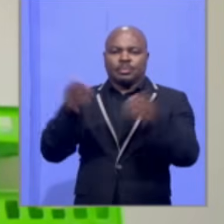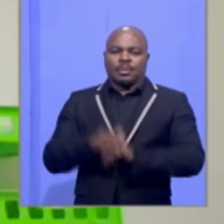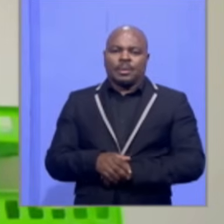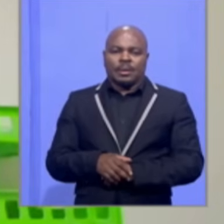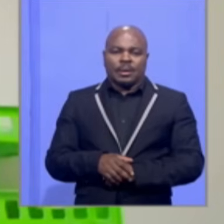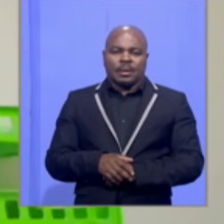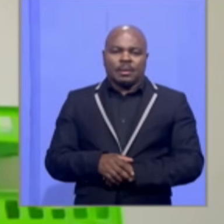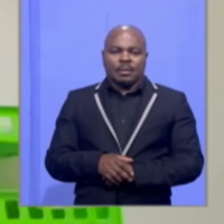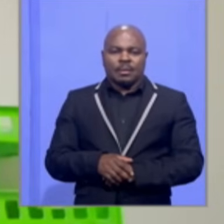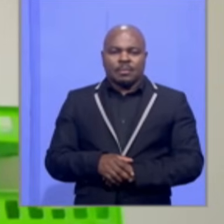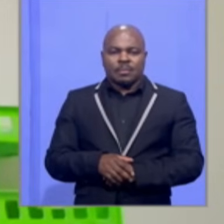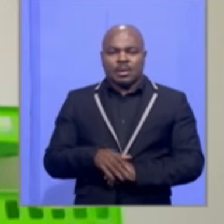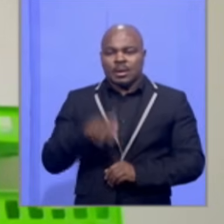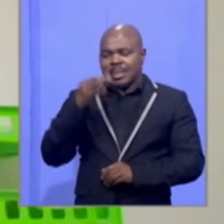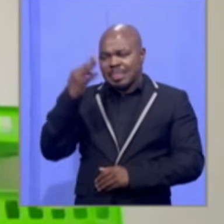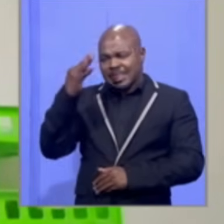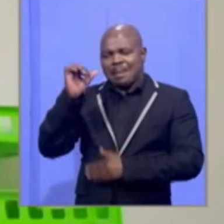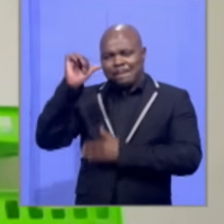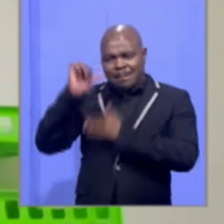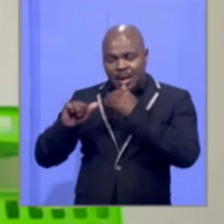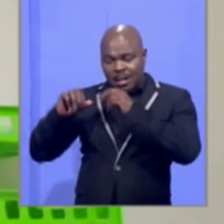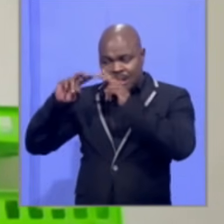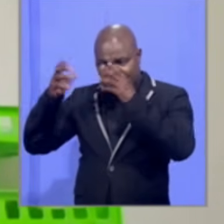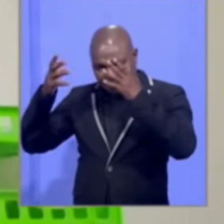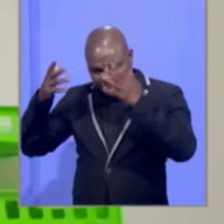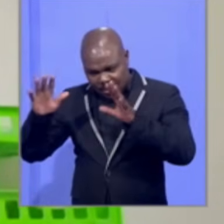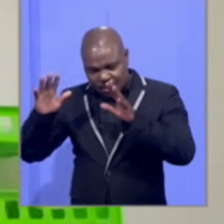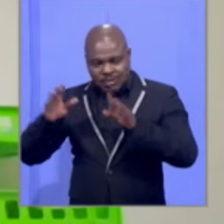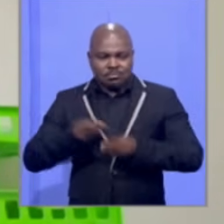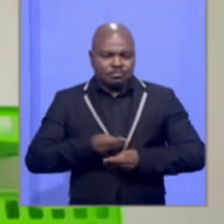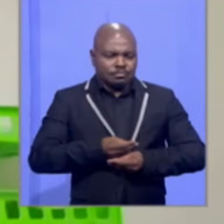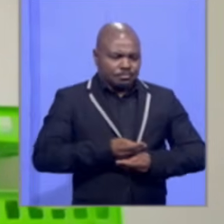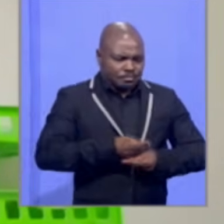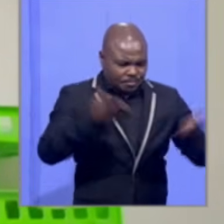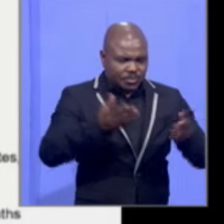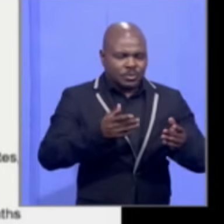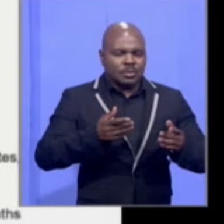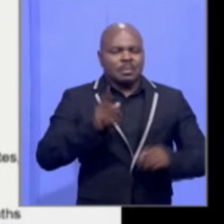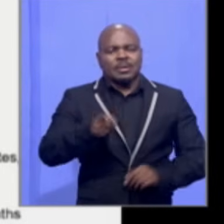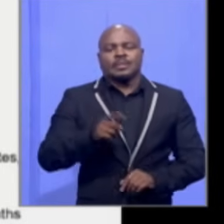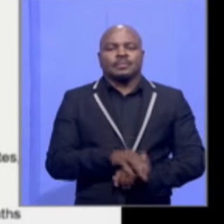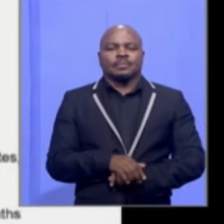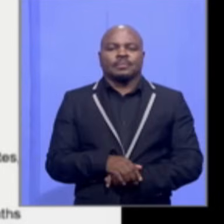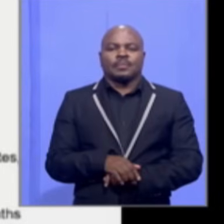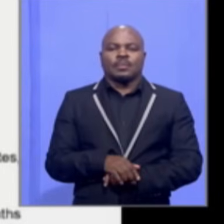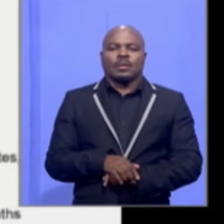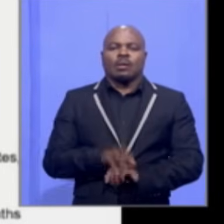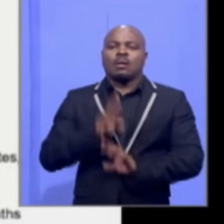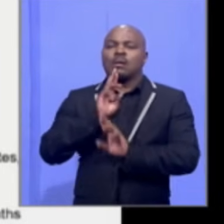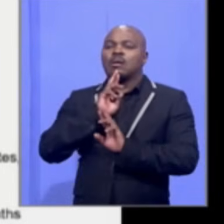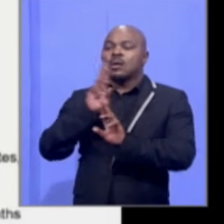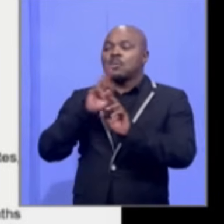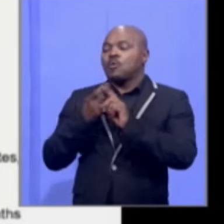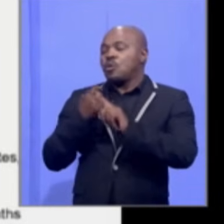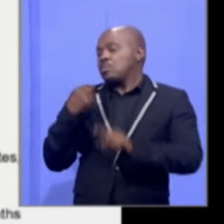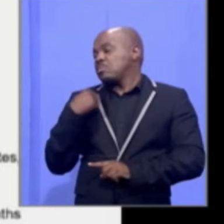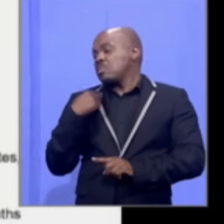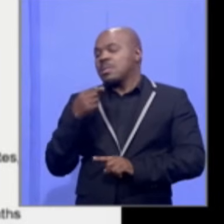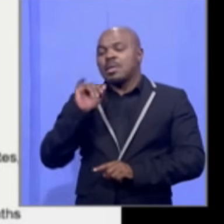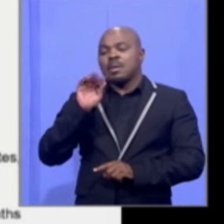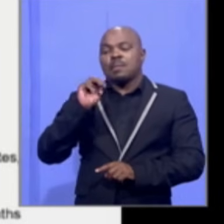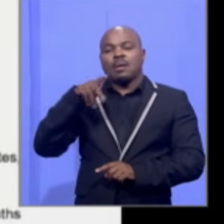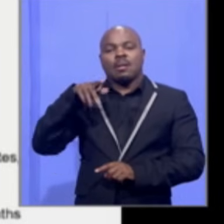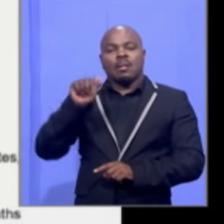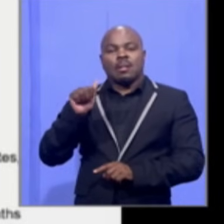3 months after the inquiry has been concluded. Go ya ka pegelo ya sešweng ya